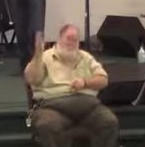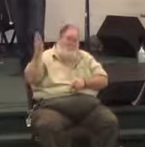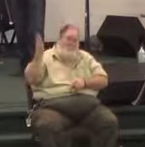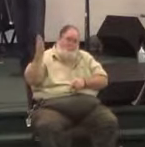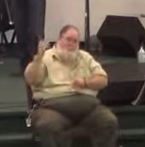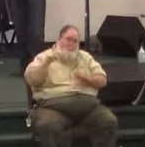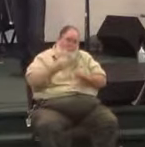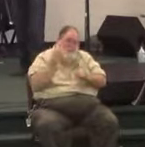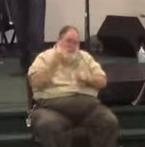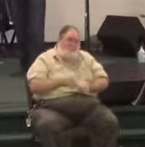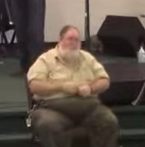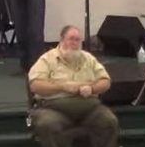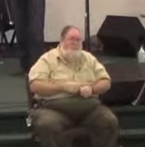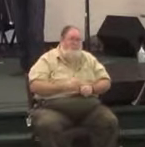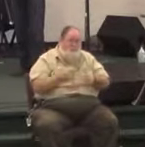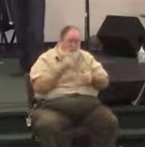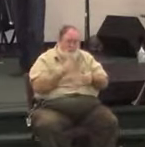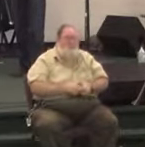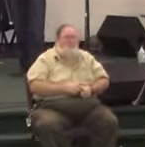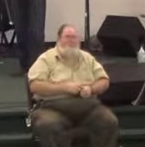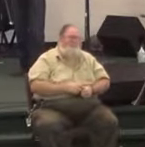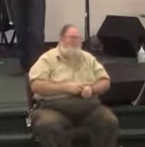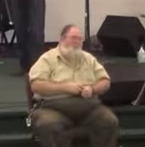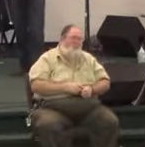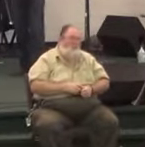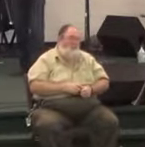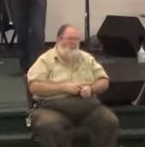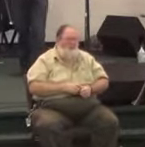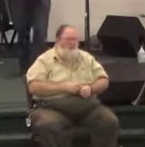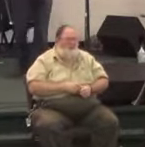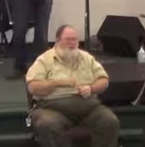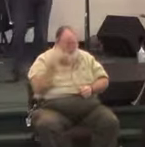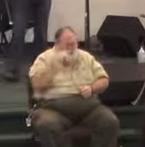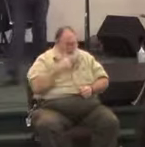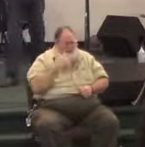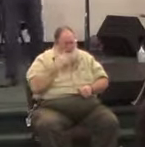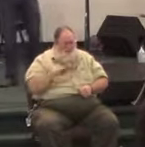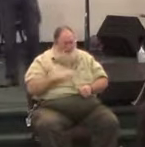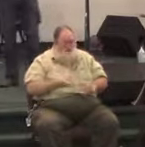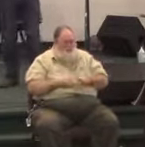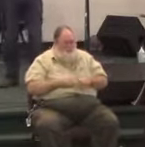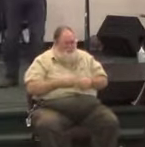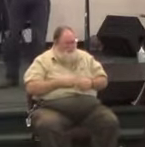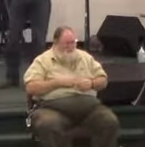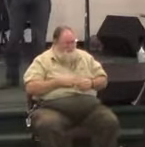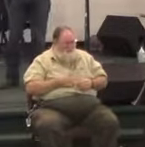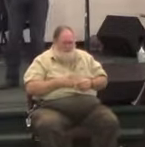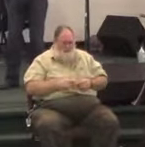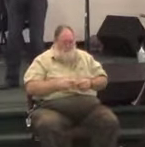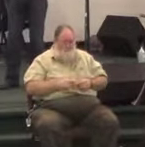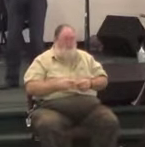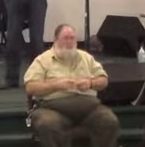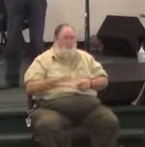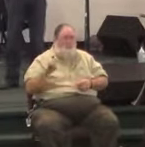And you know, it looks kind of bad when you look at our deposits when we get these snow days. Not